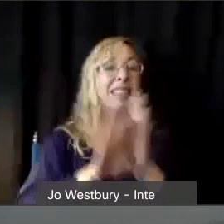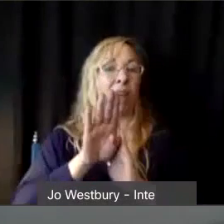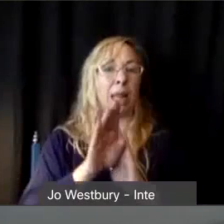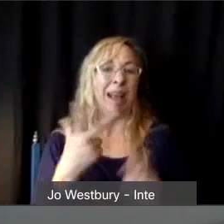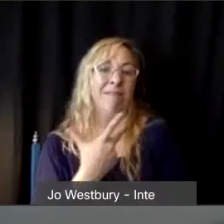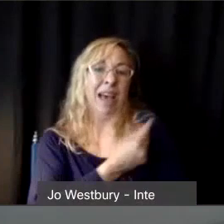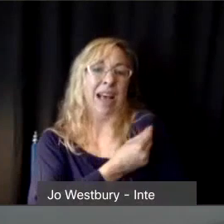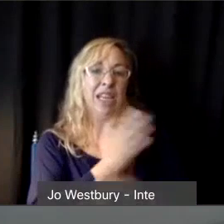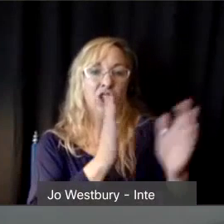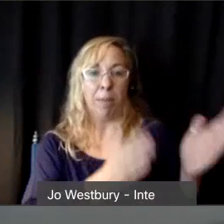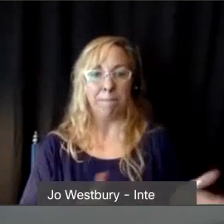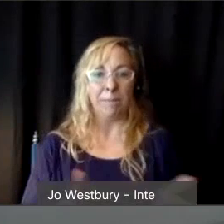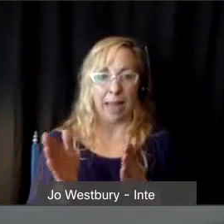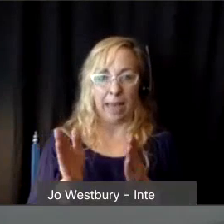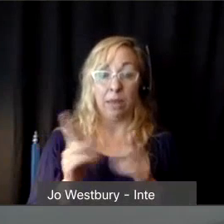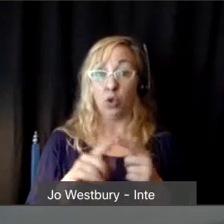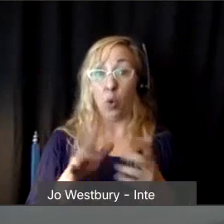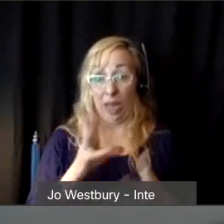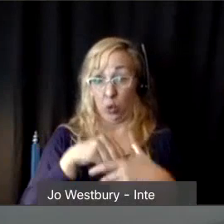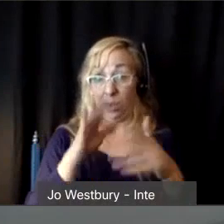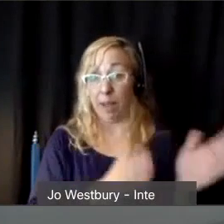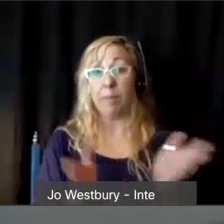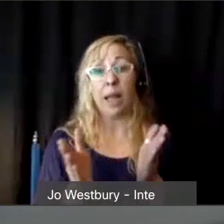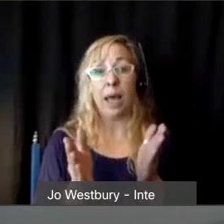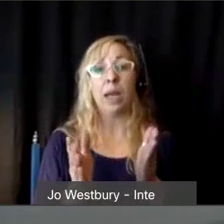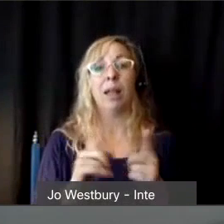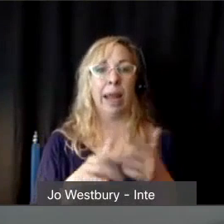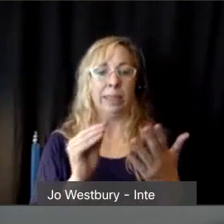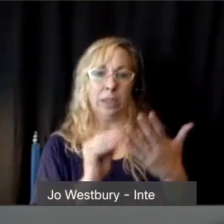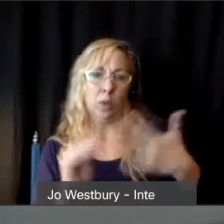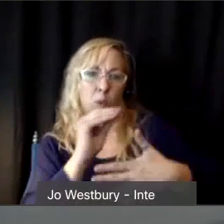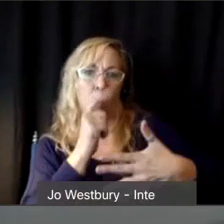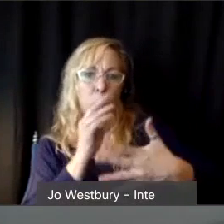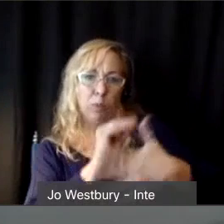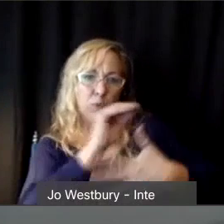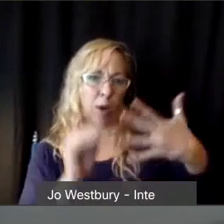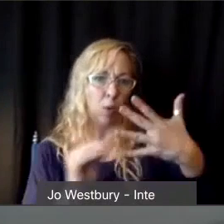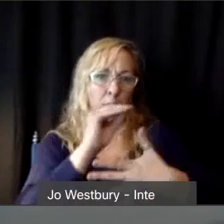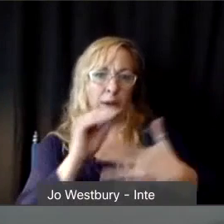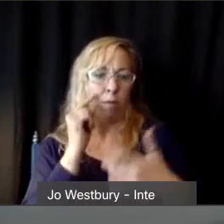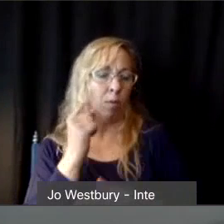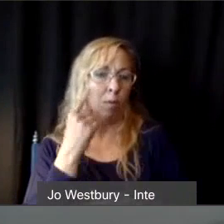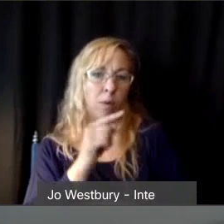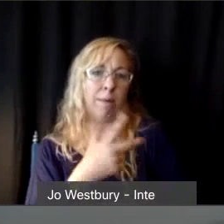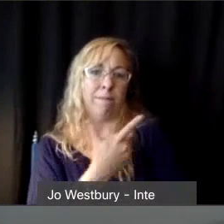included in that is the priorities for vaccination, highest priority being